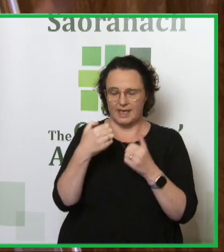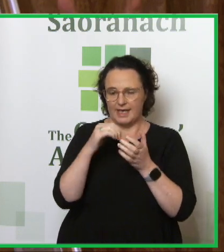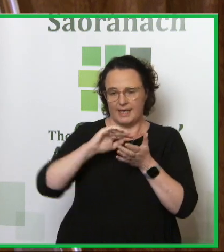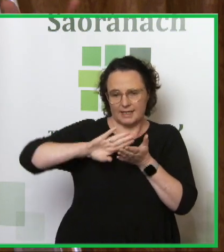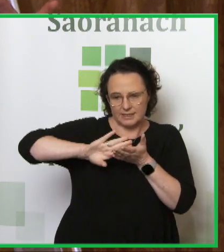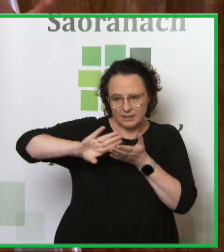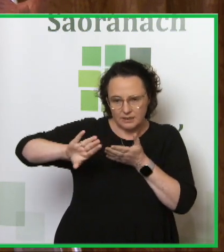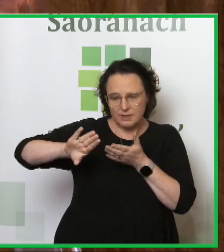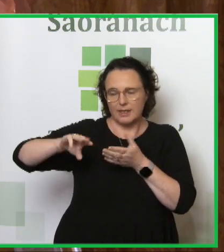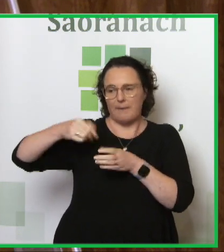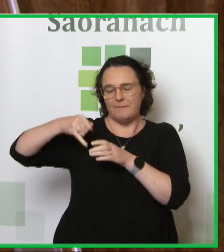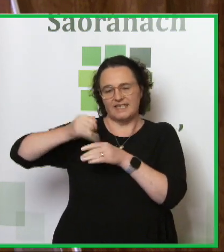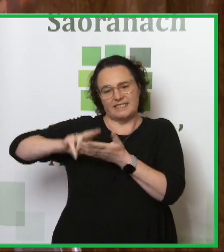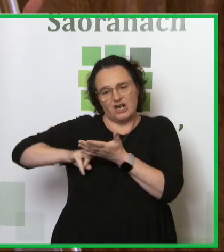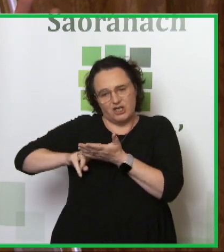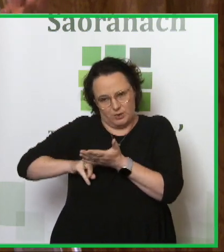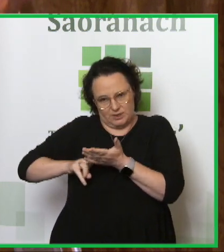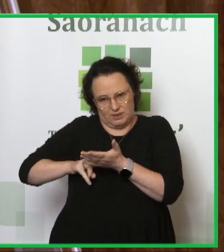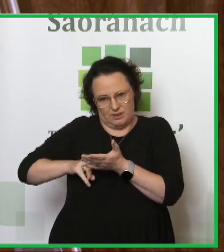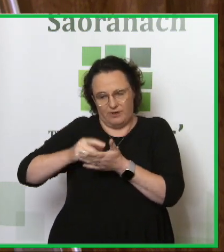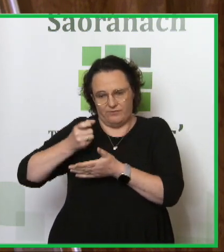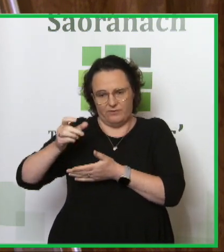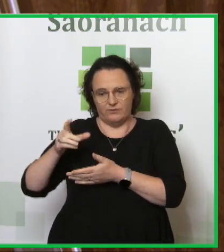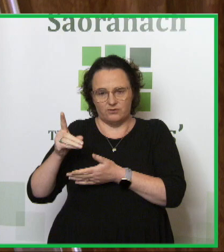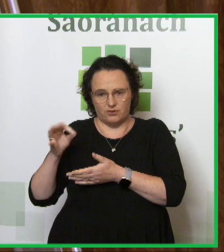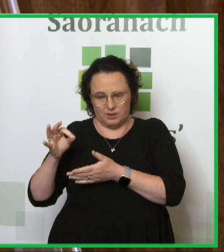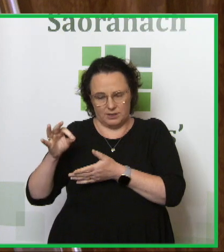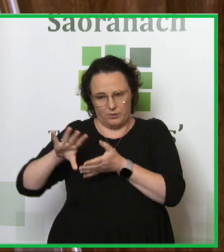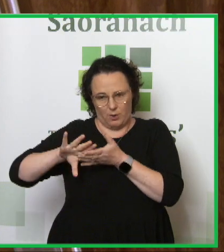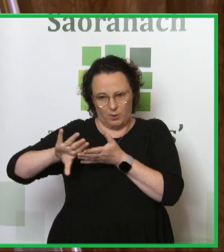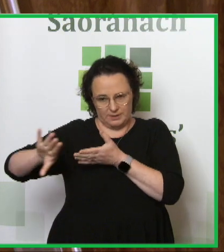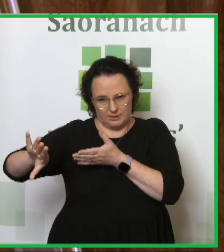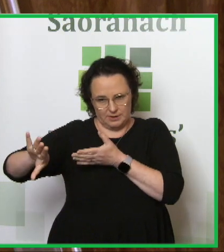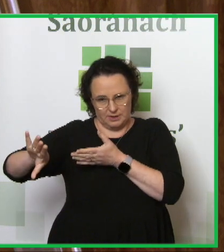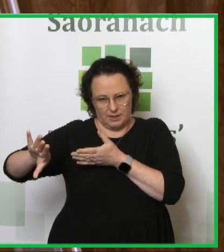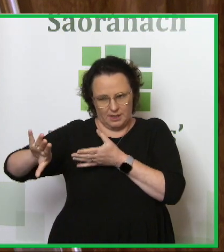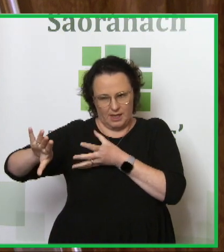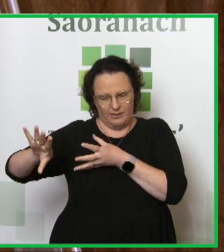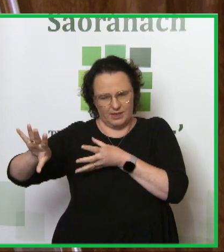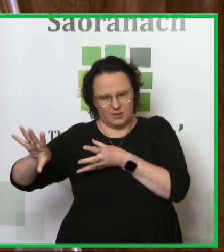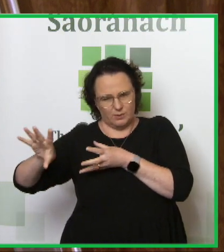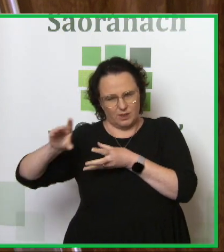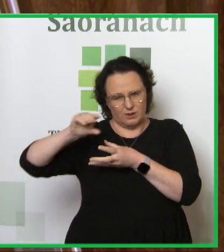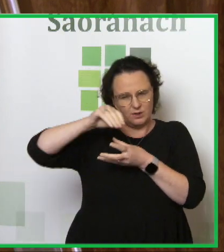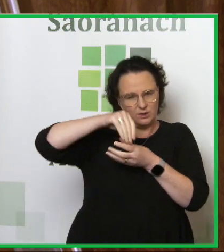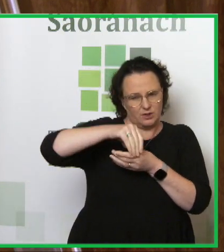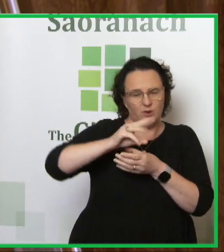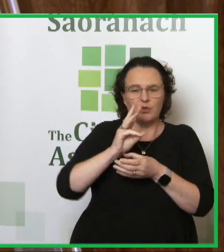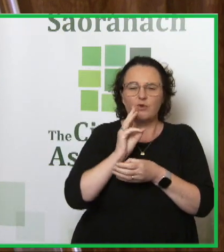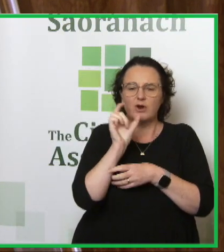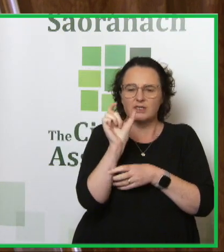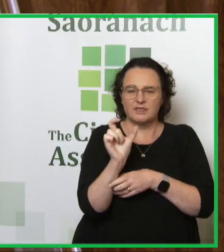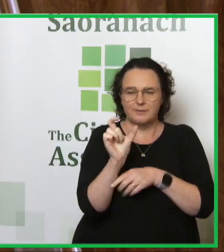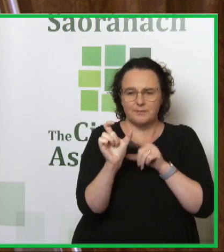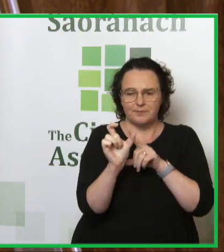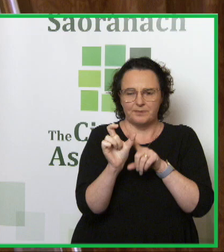these medicinal uses of drugs, and I think just to put it in at this stage. We have very much taken